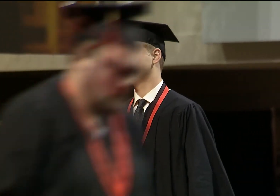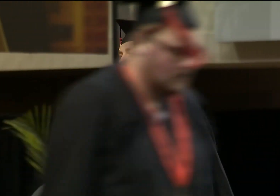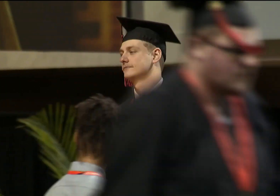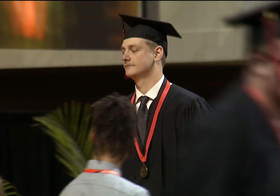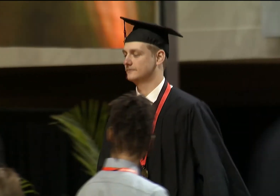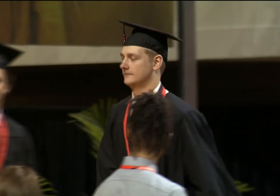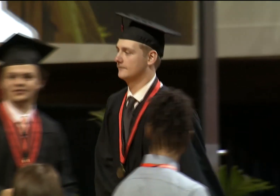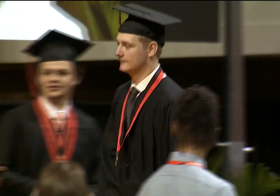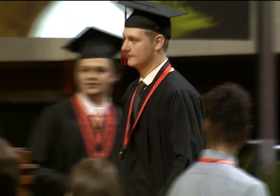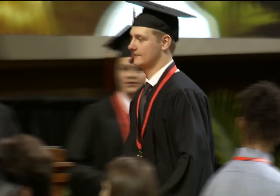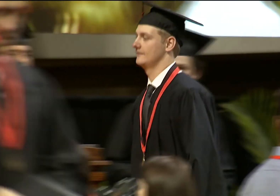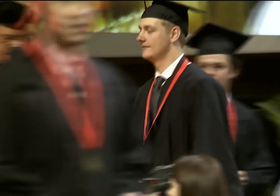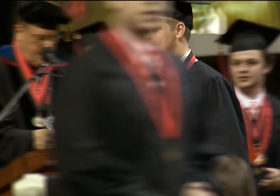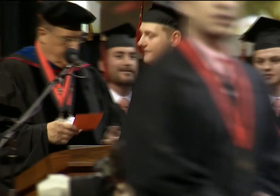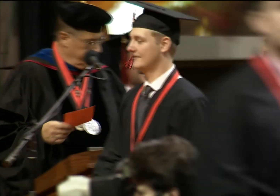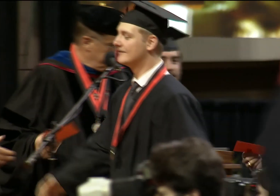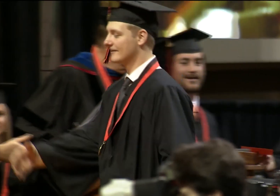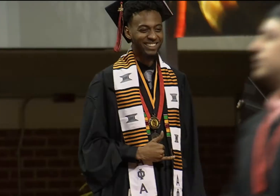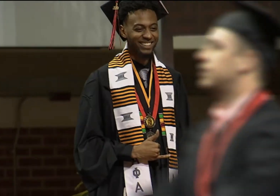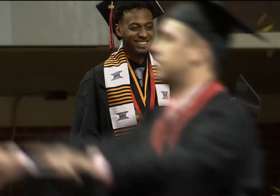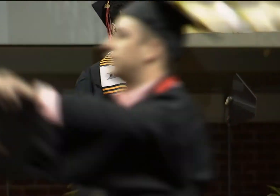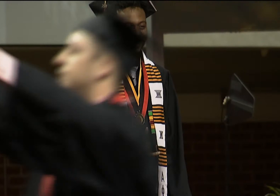Ryan Nicholas McMeekin.